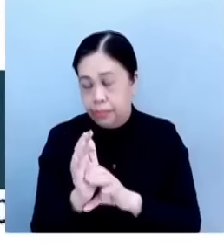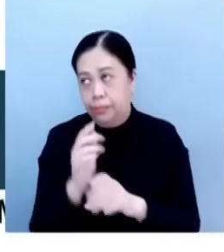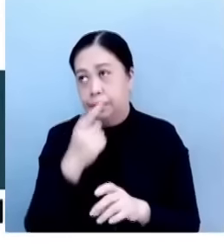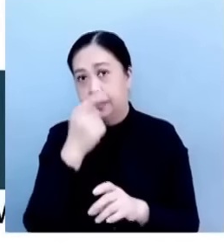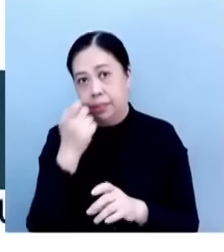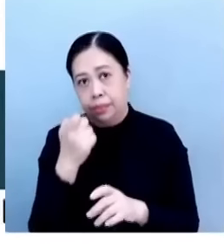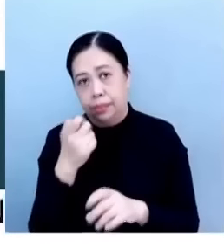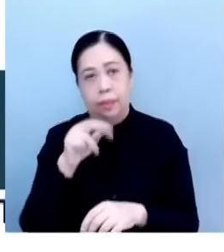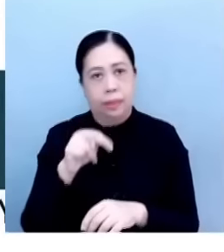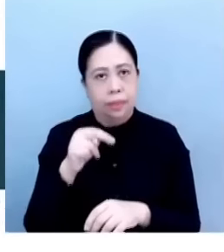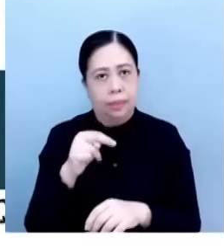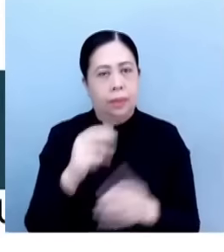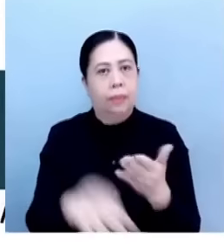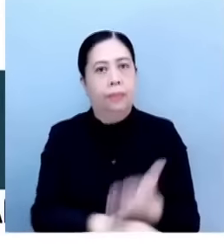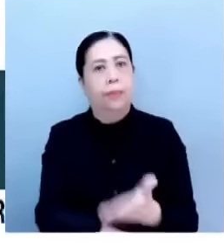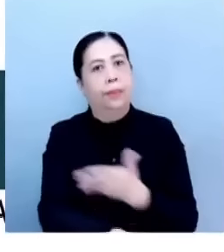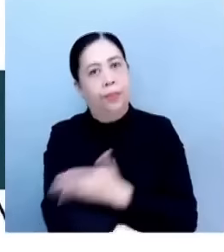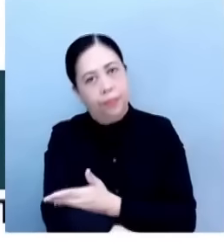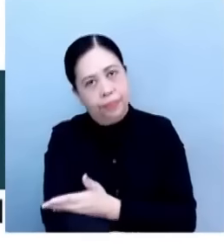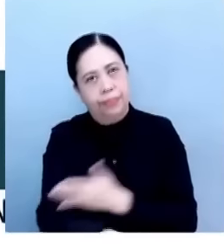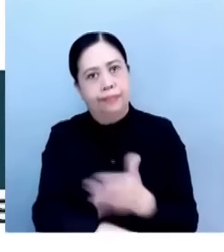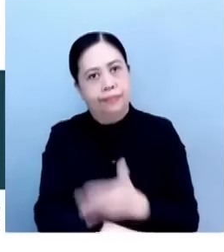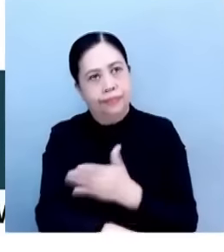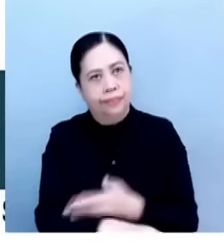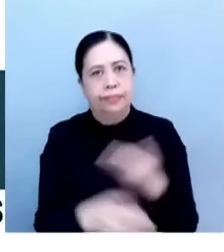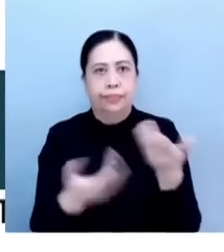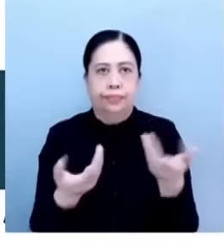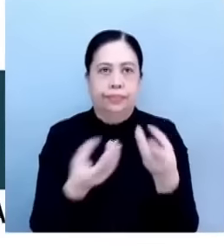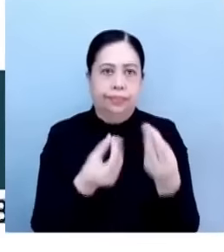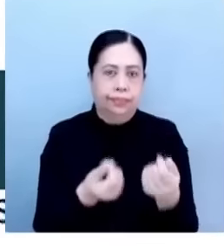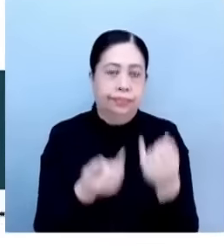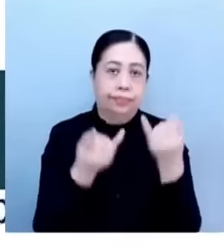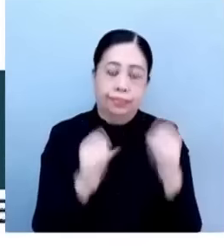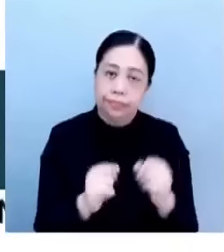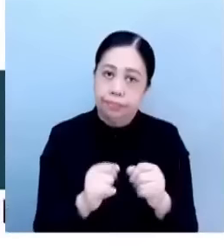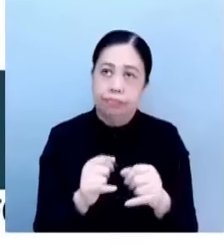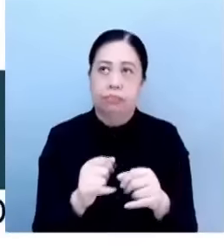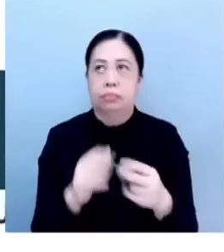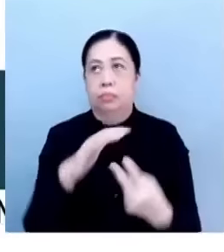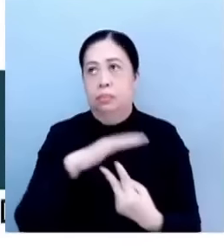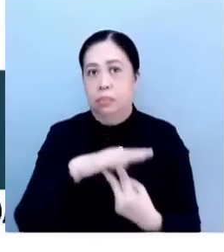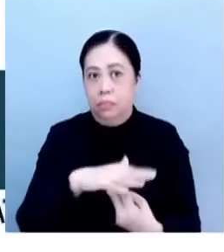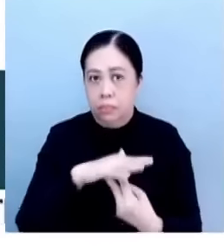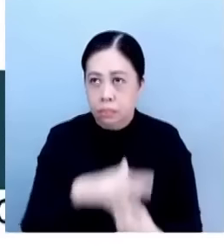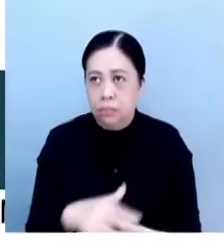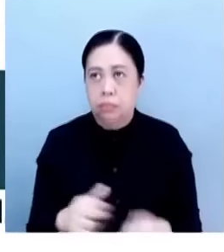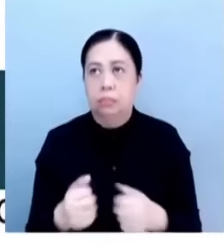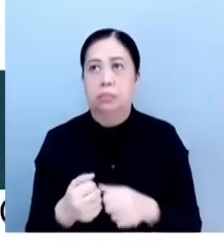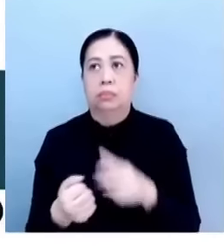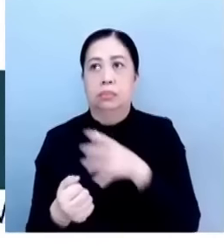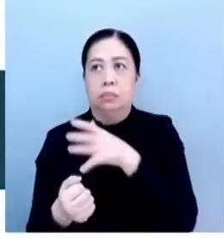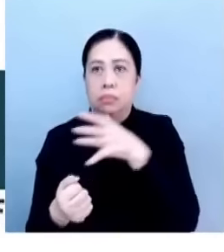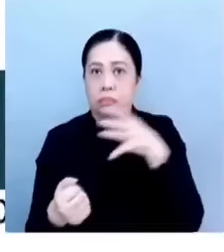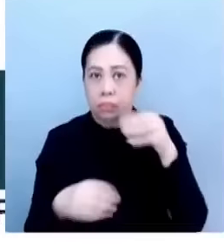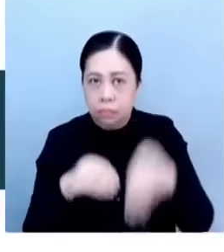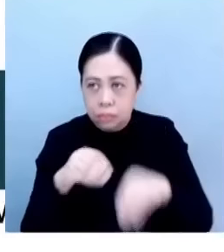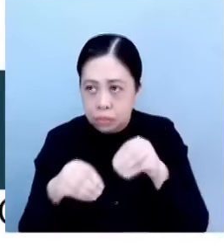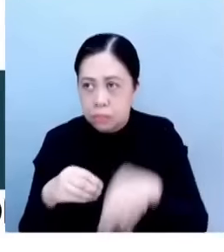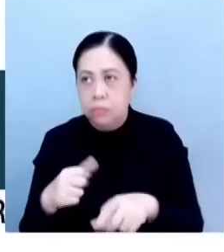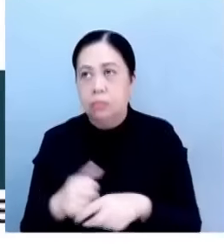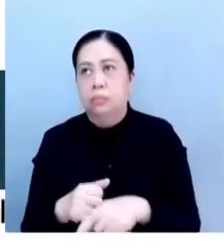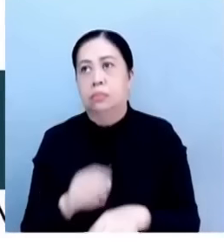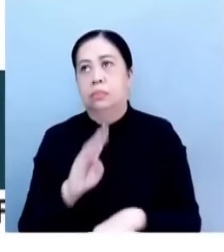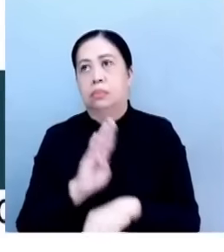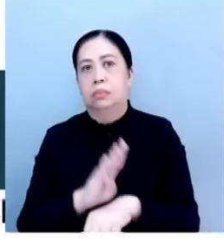we need an improvement for to address the issues on unemployment, agriculture, business